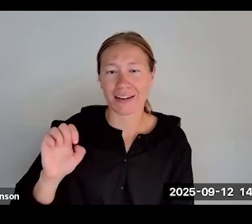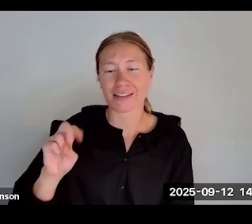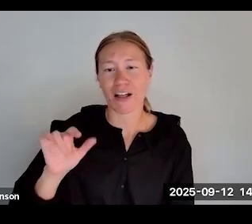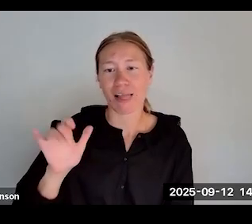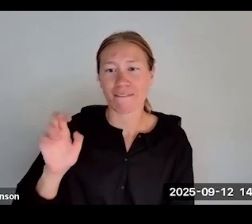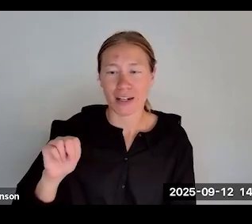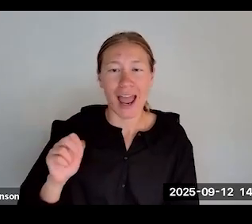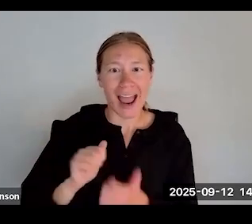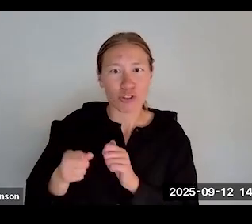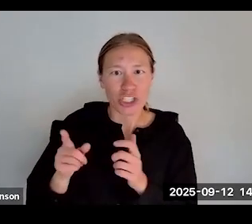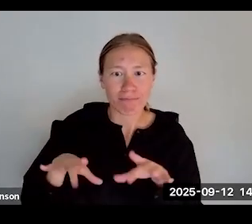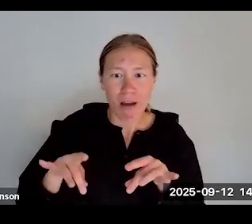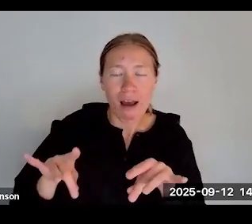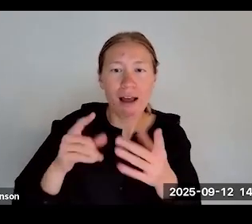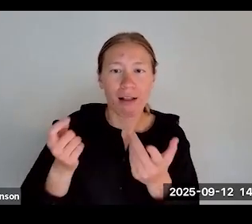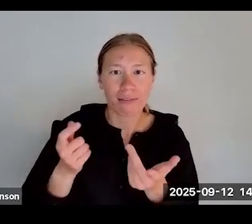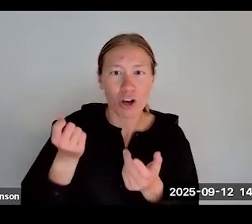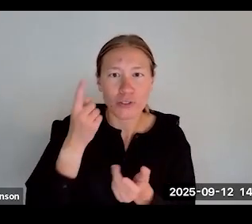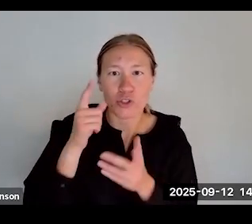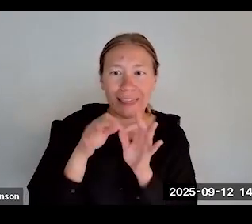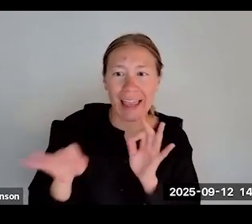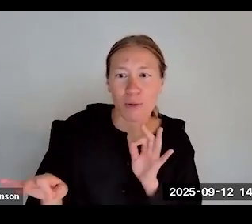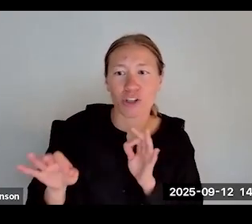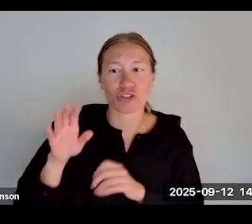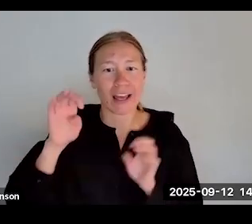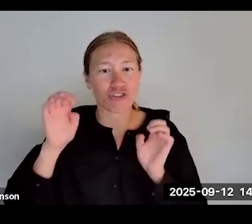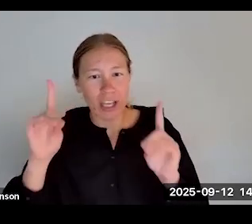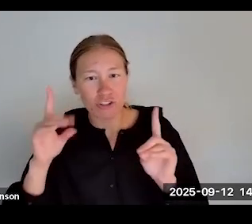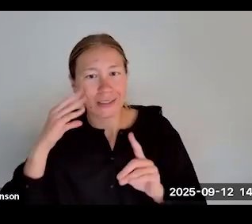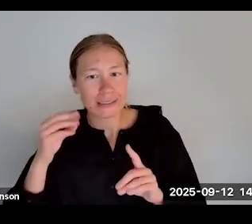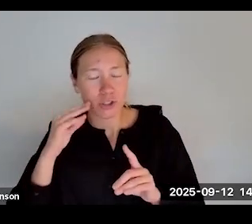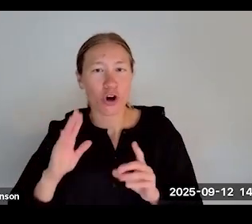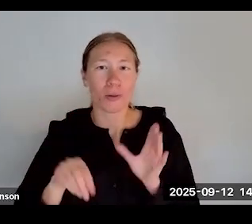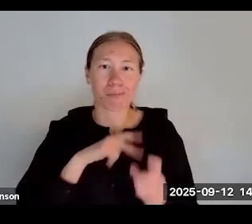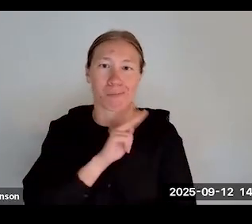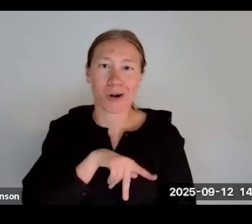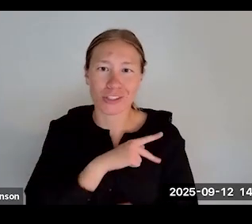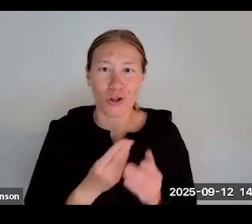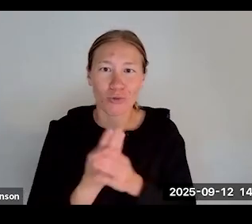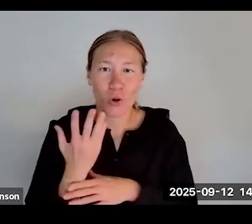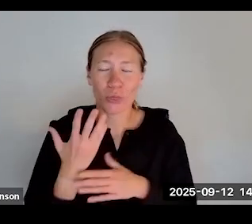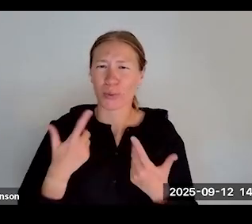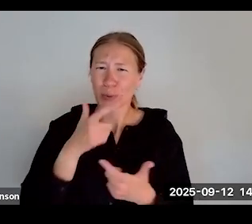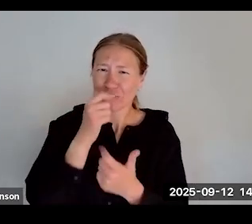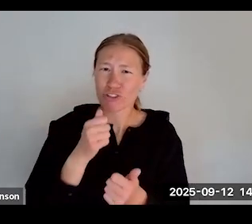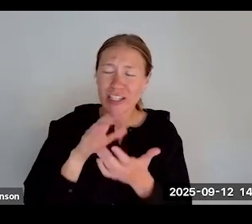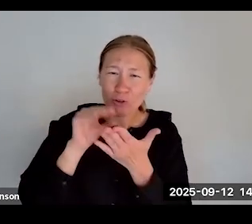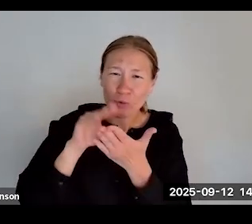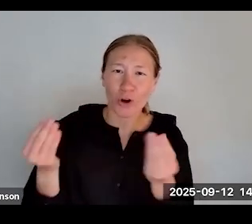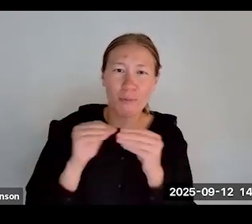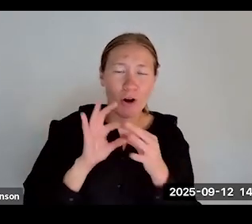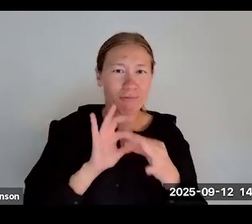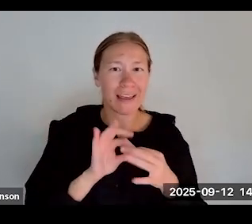educational experiences, and her personal growth. This book is great to learn more about a famous deafblind historical figure and read about her